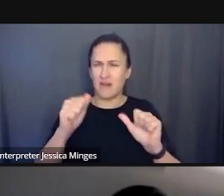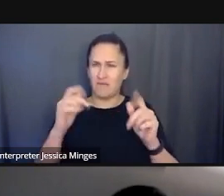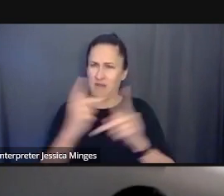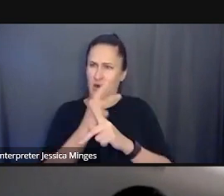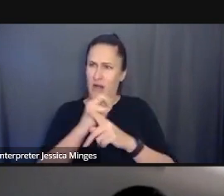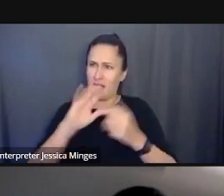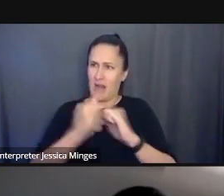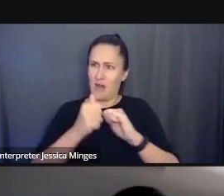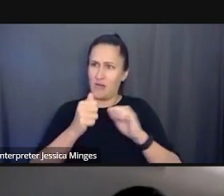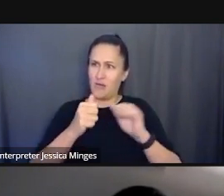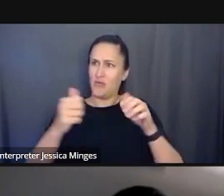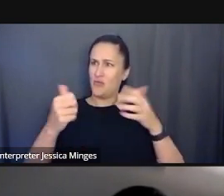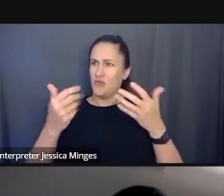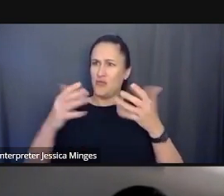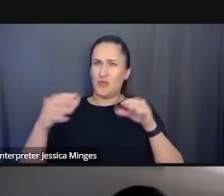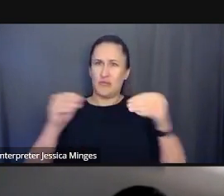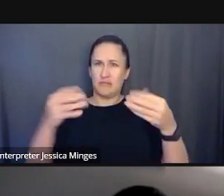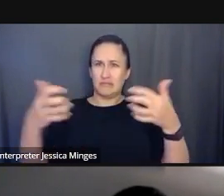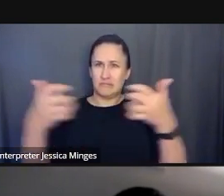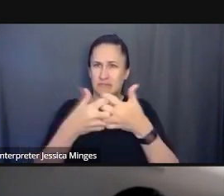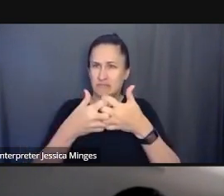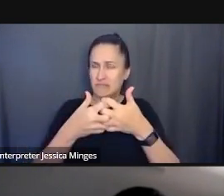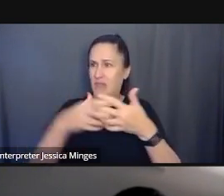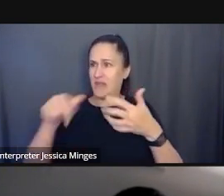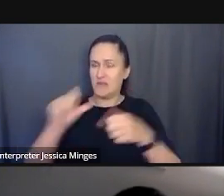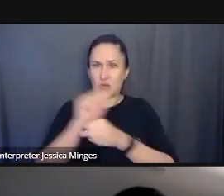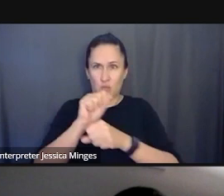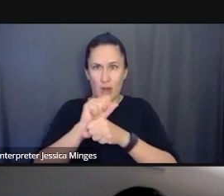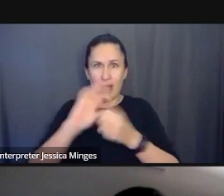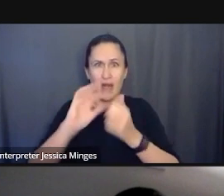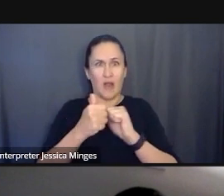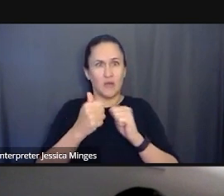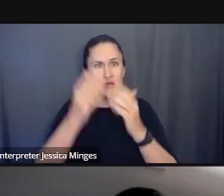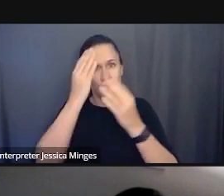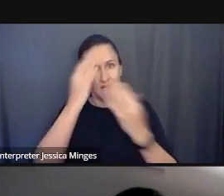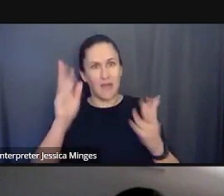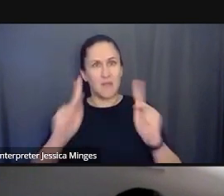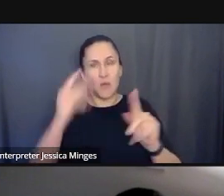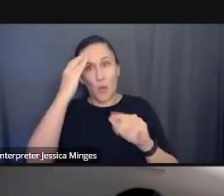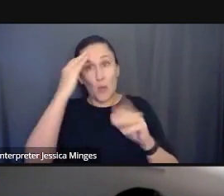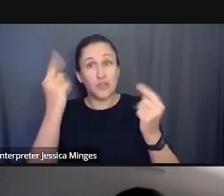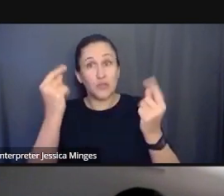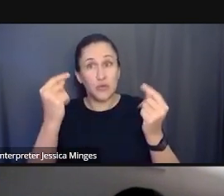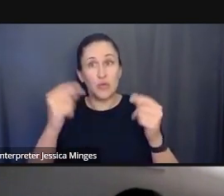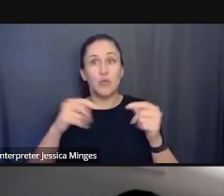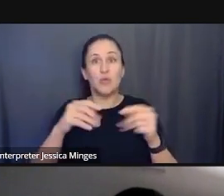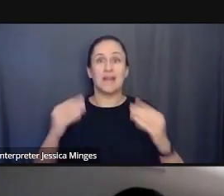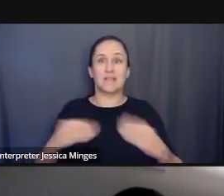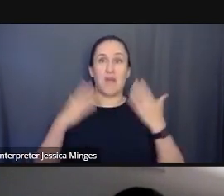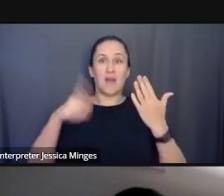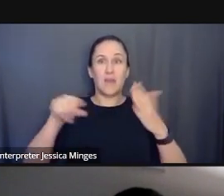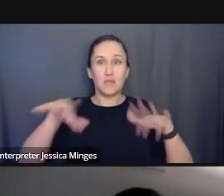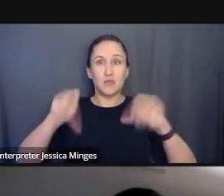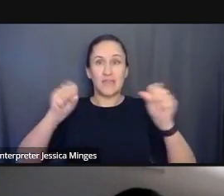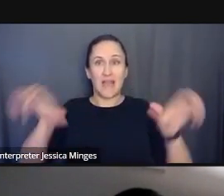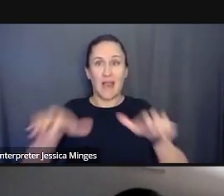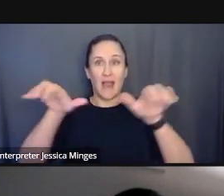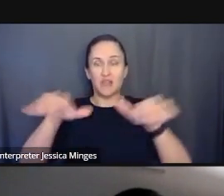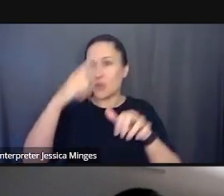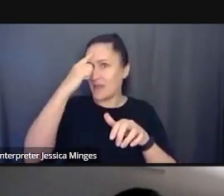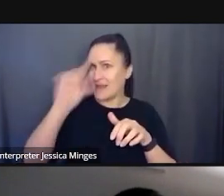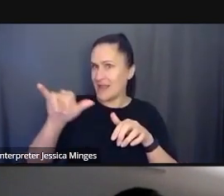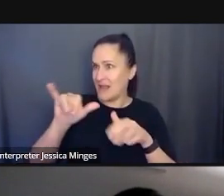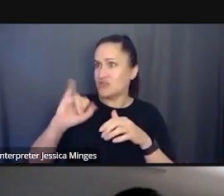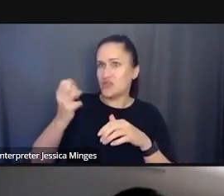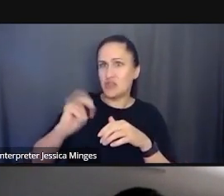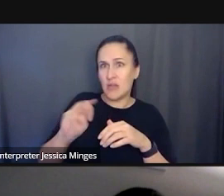have all these flexibilities. How do we let folks know what they can actually do and inspire them to take actions? So I think, Jim, what you said, that's